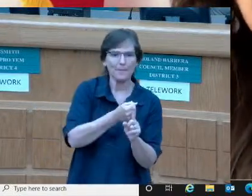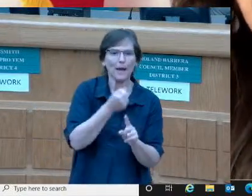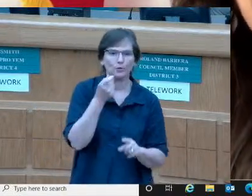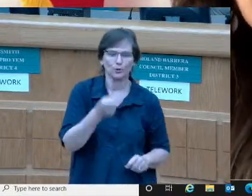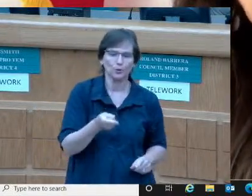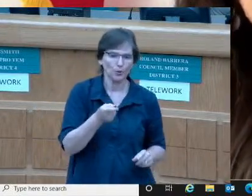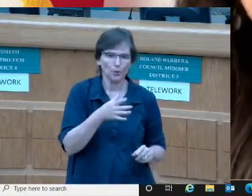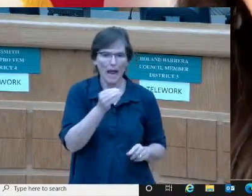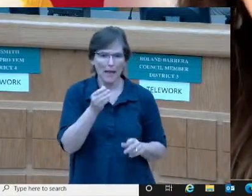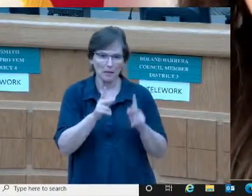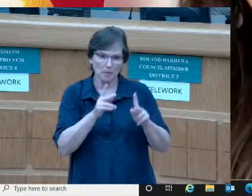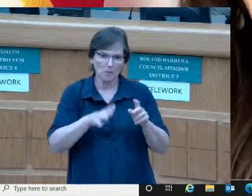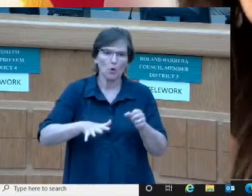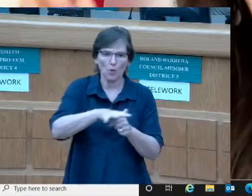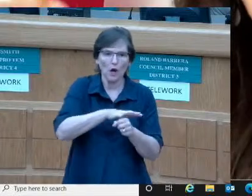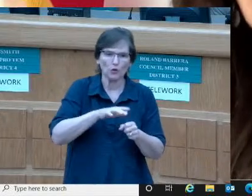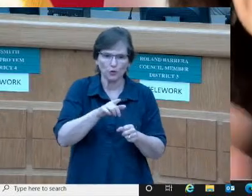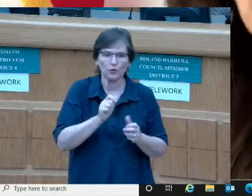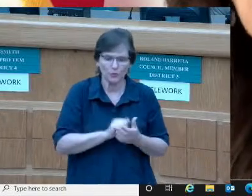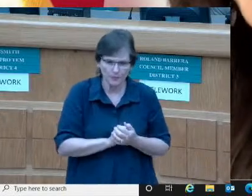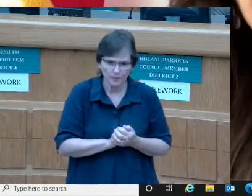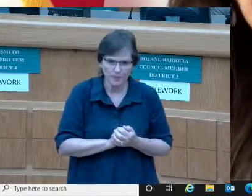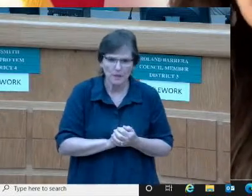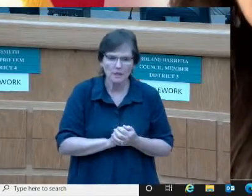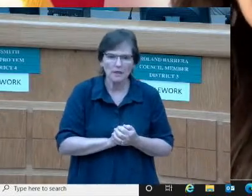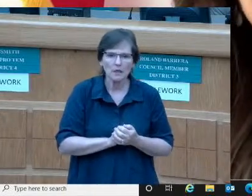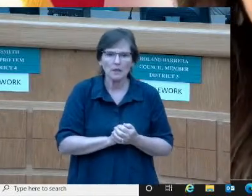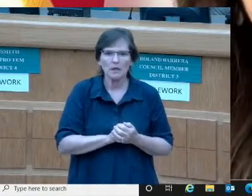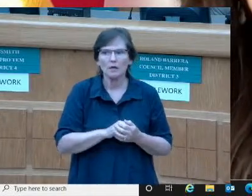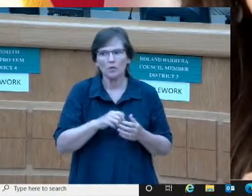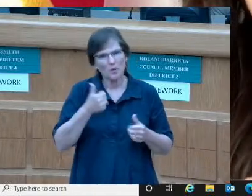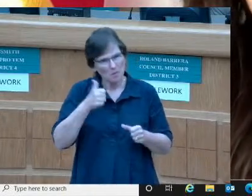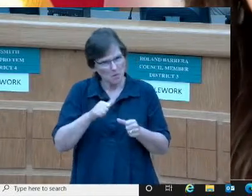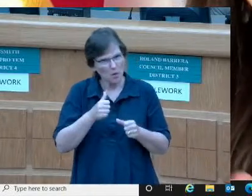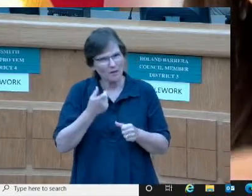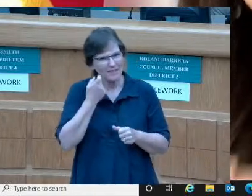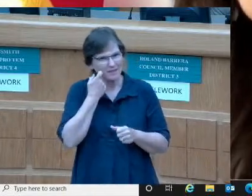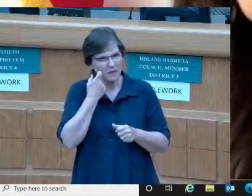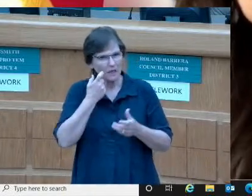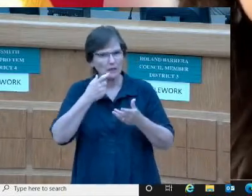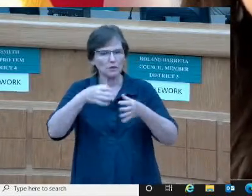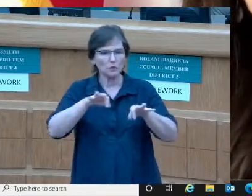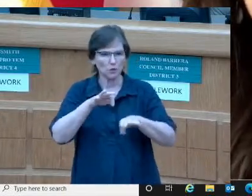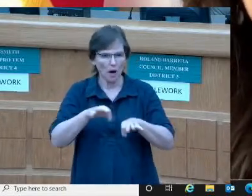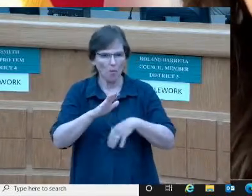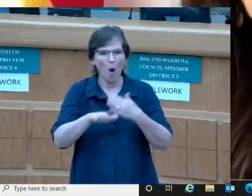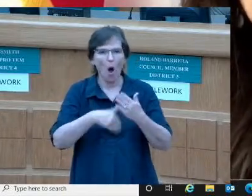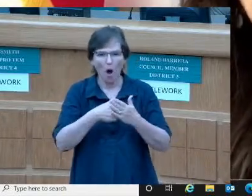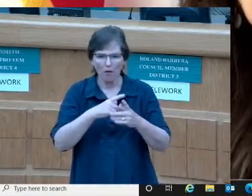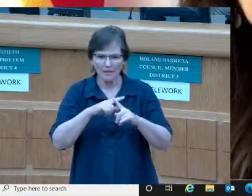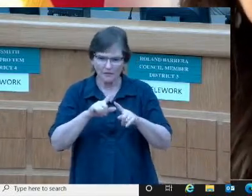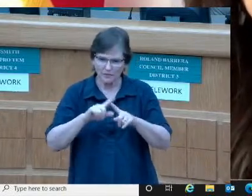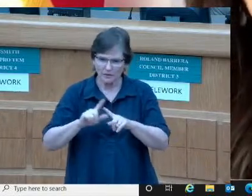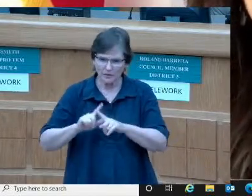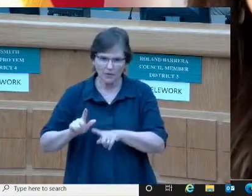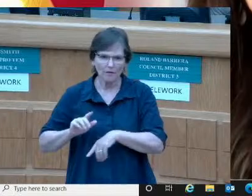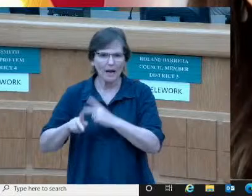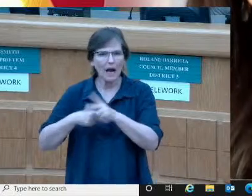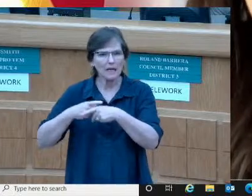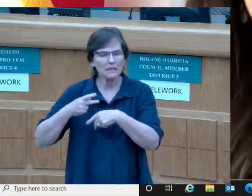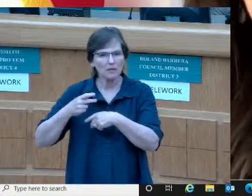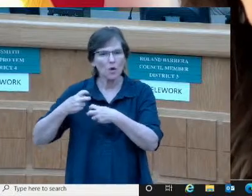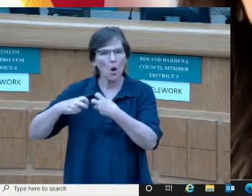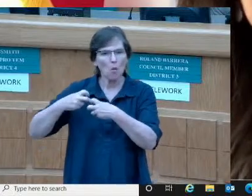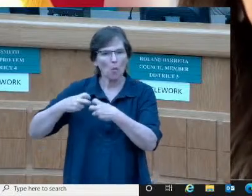disease. And Director Rodriguez went over that laundry list of conditions, medical health conditions, that